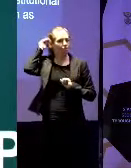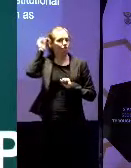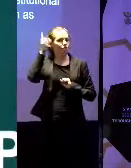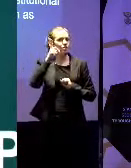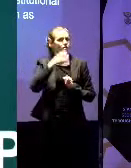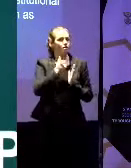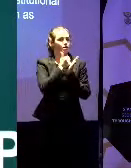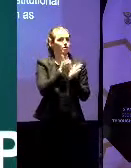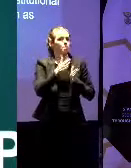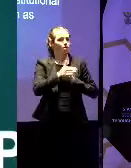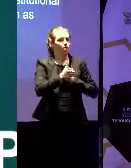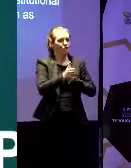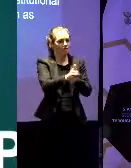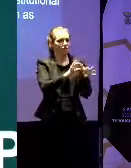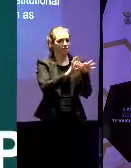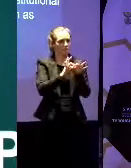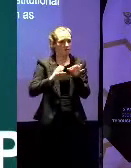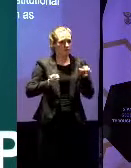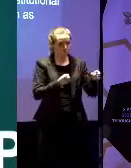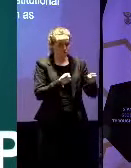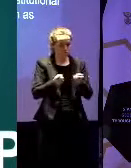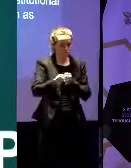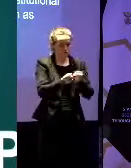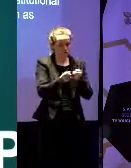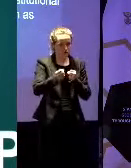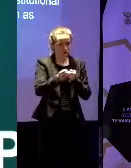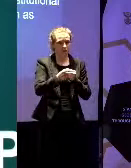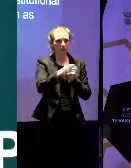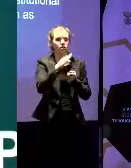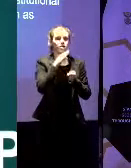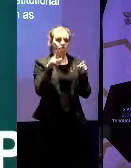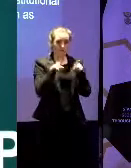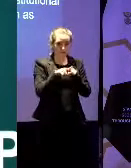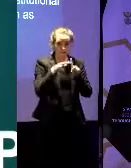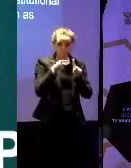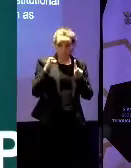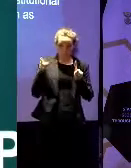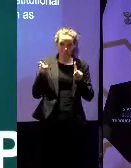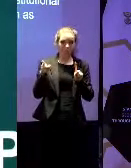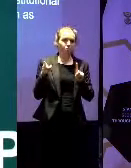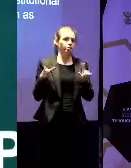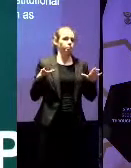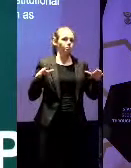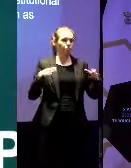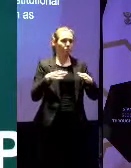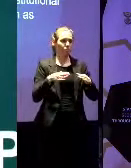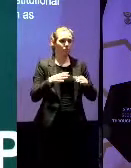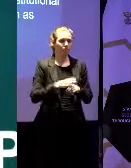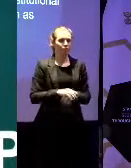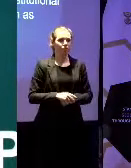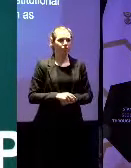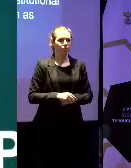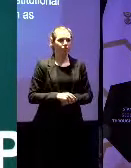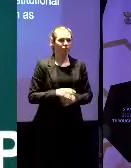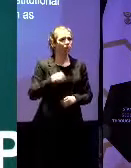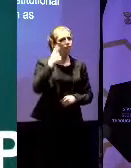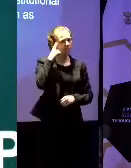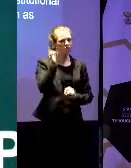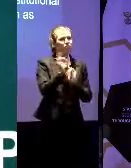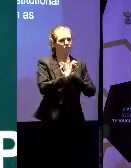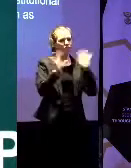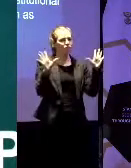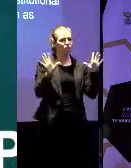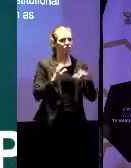guidance for strategic direction as determined by the committee. I think that is very much clear on its own.